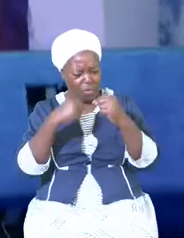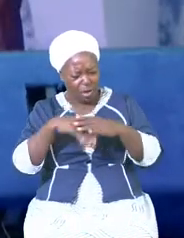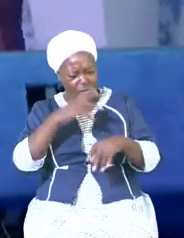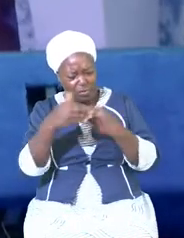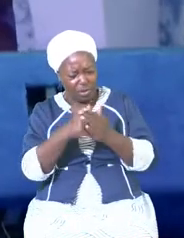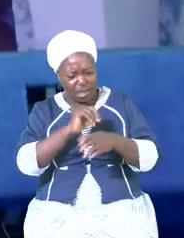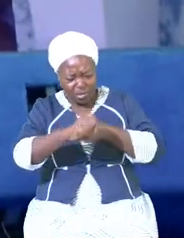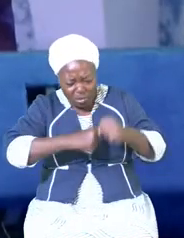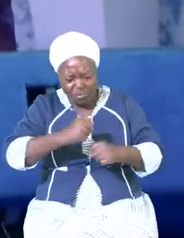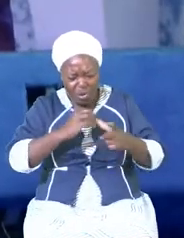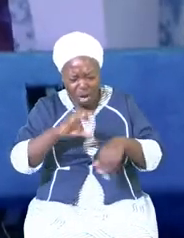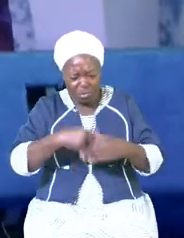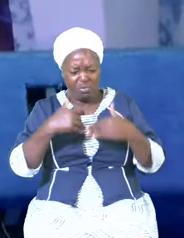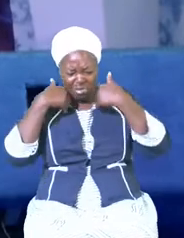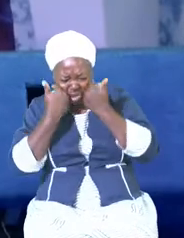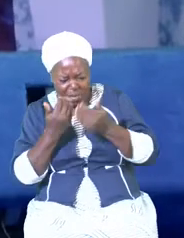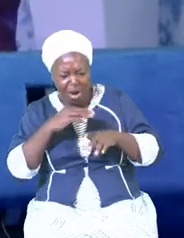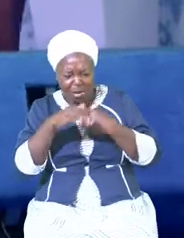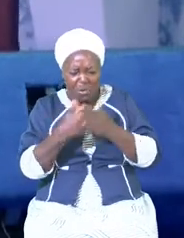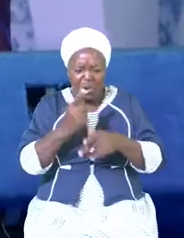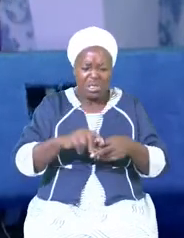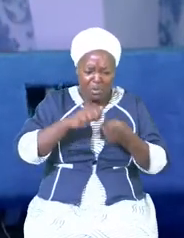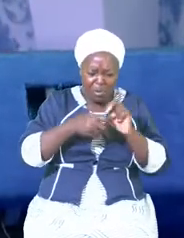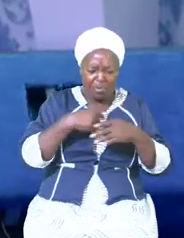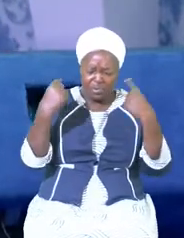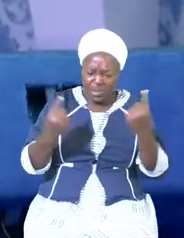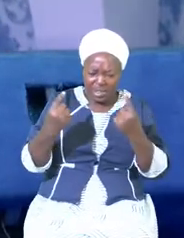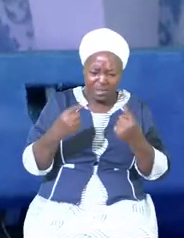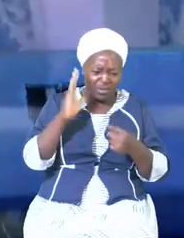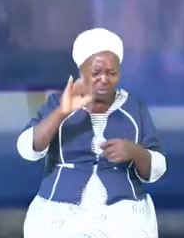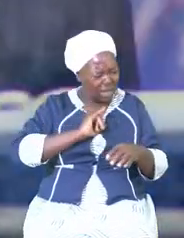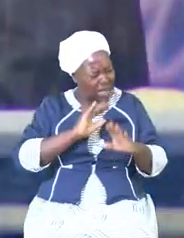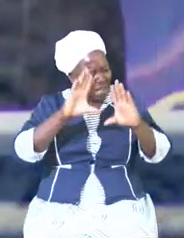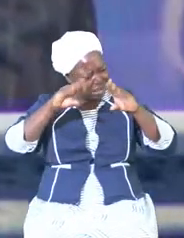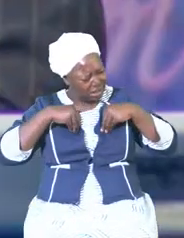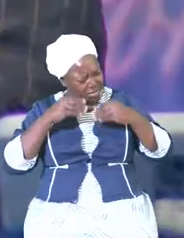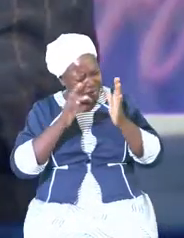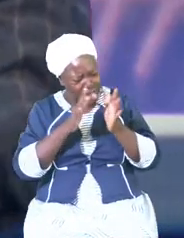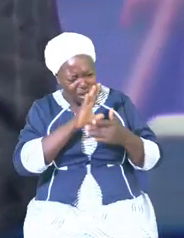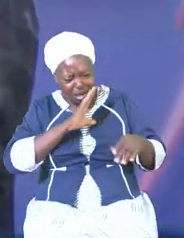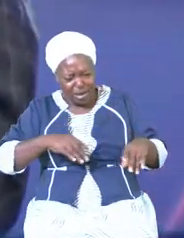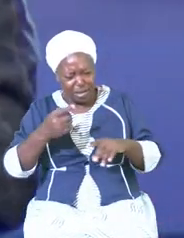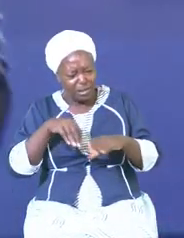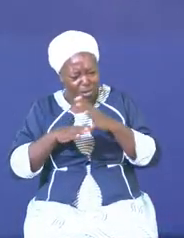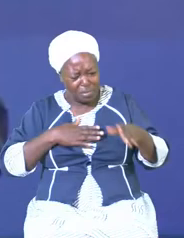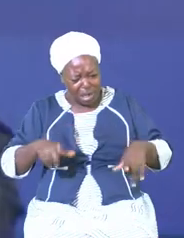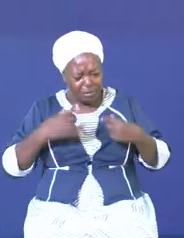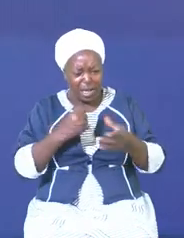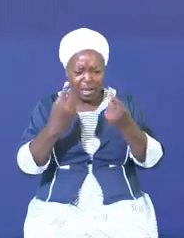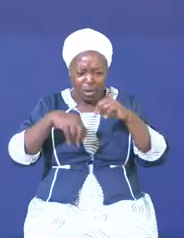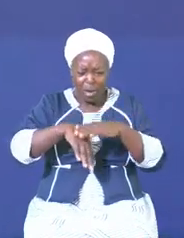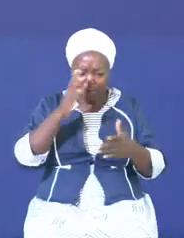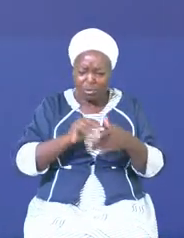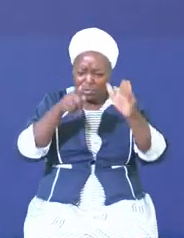shame, out of the degradation of sin? Should I come out of oppression? Should I come out of